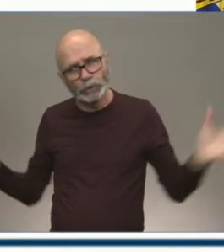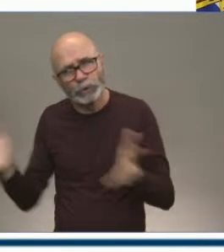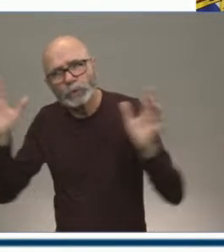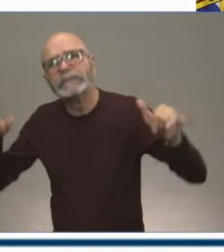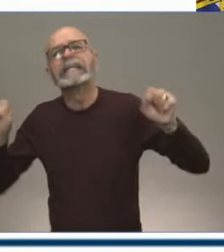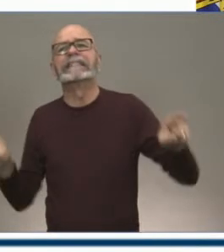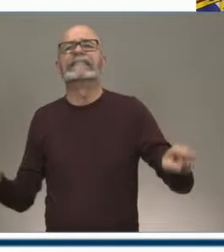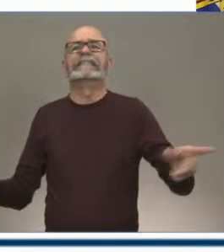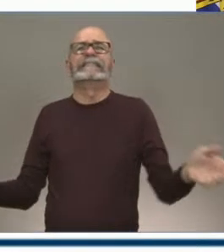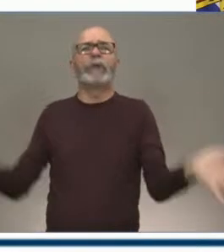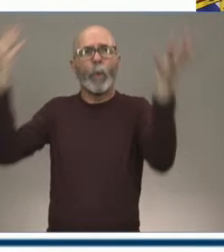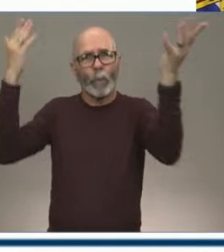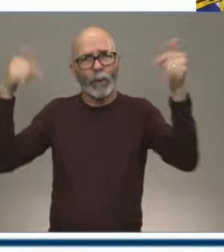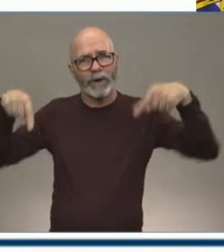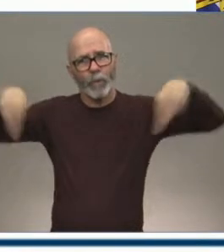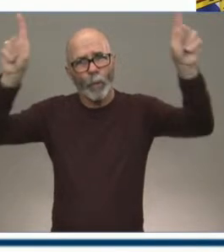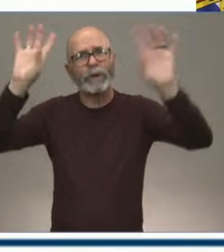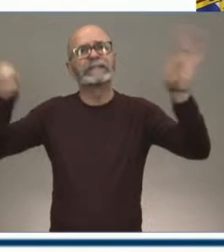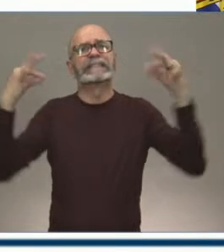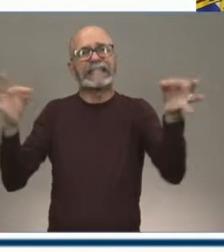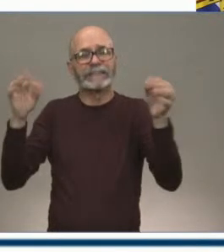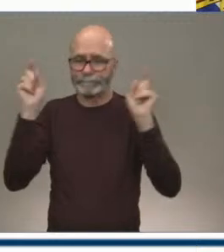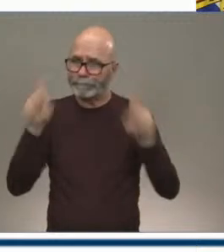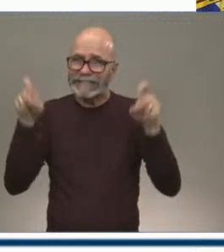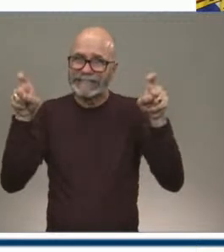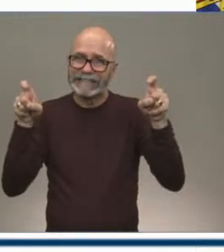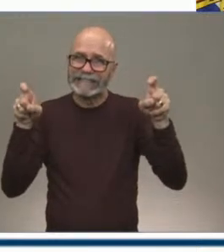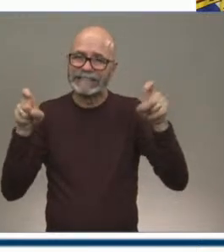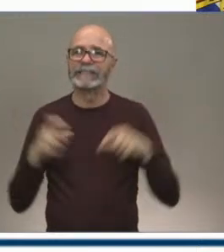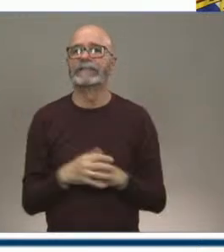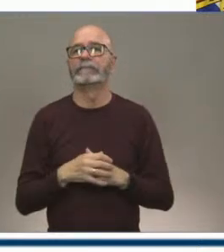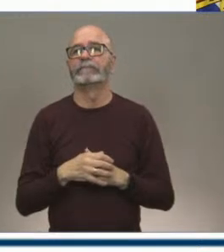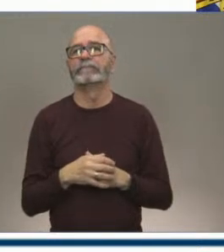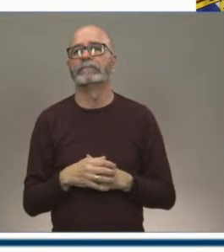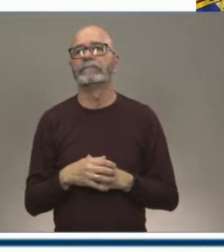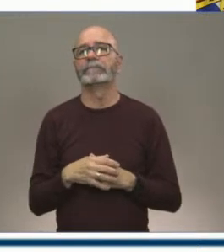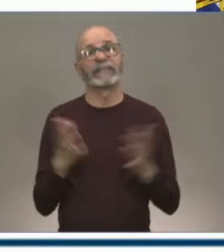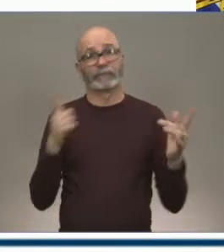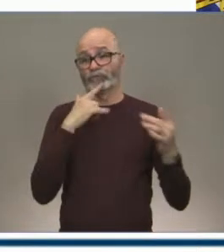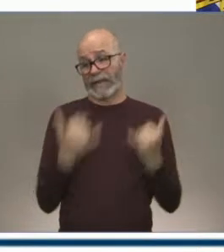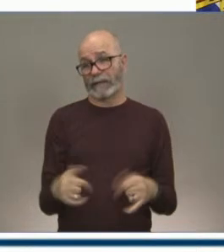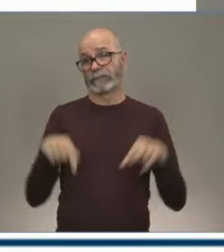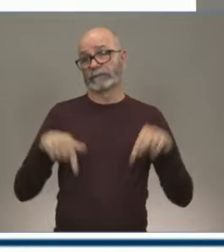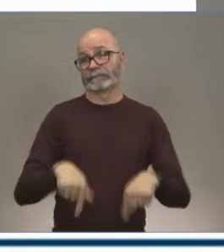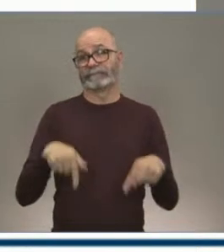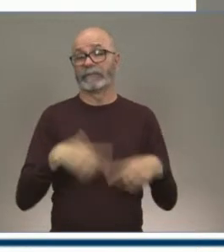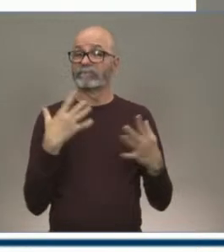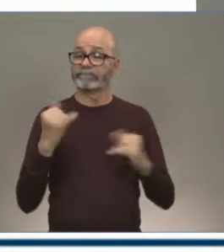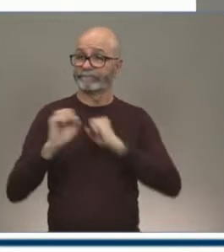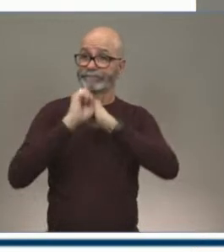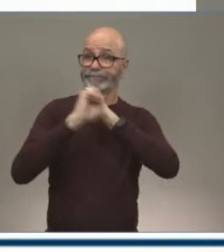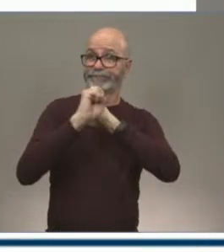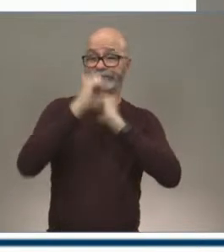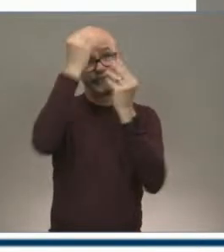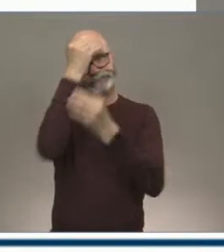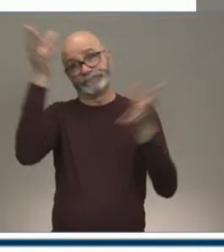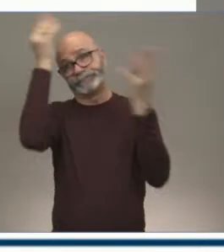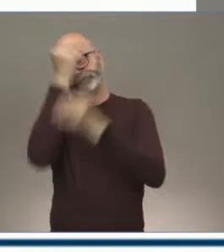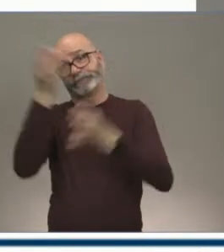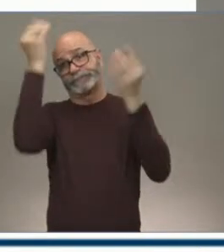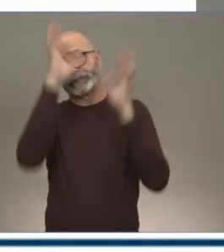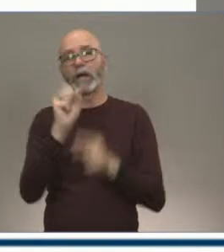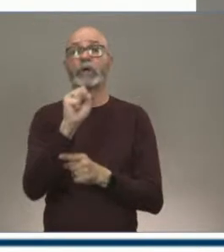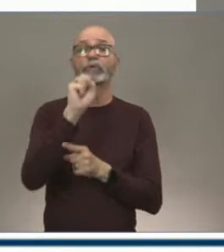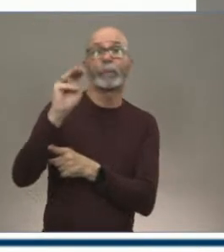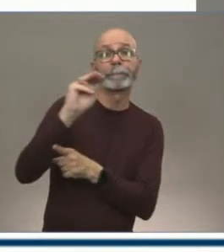tested? Well, we continue to use the briefings. My communications colleagues, we're using social media in a lot of